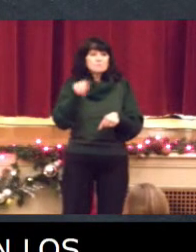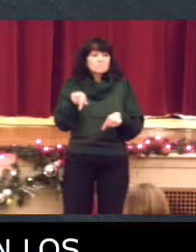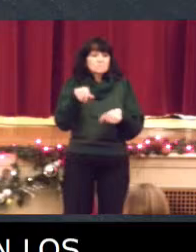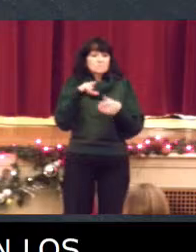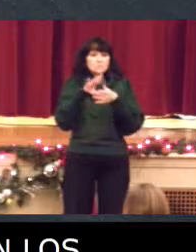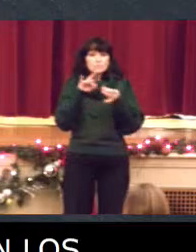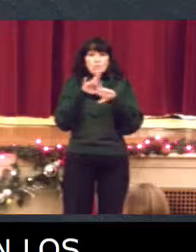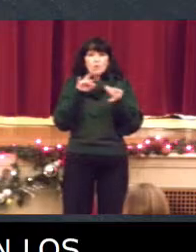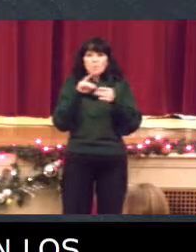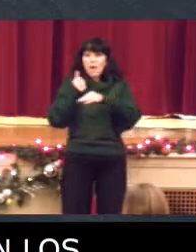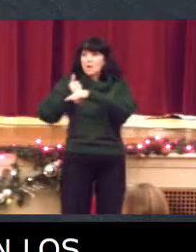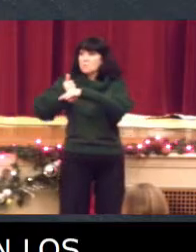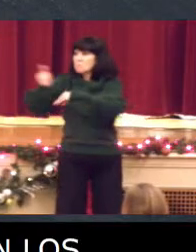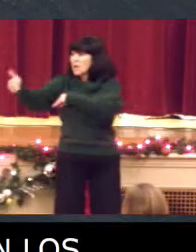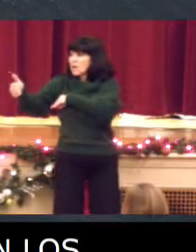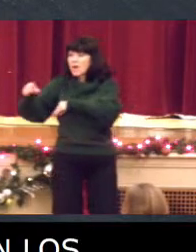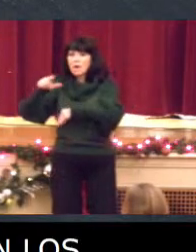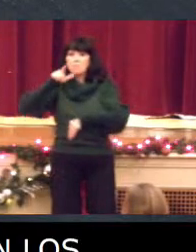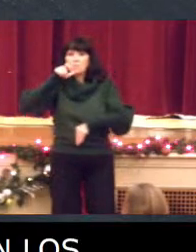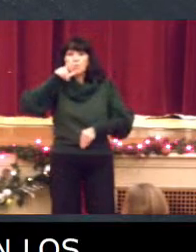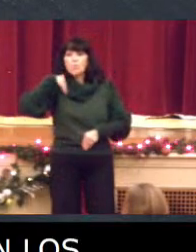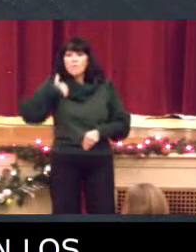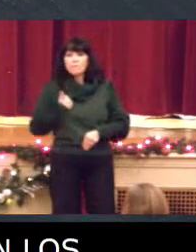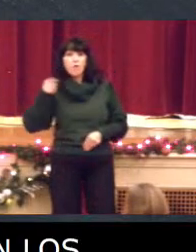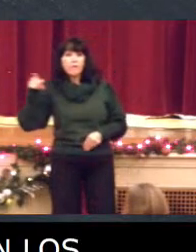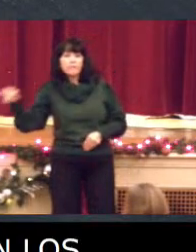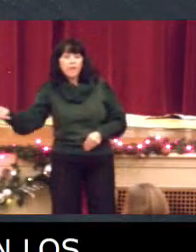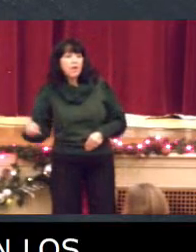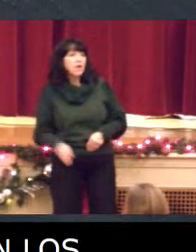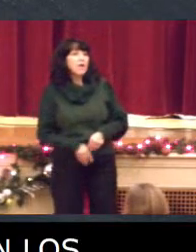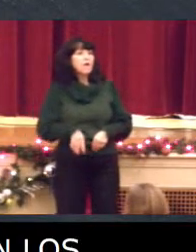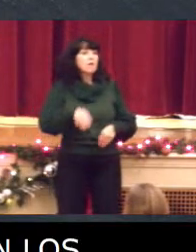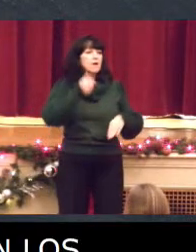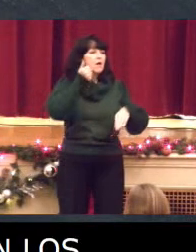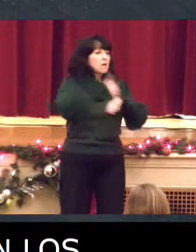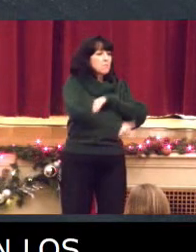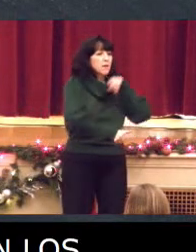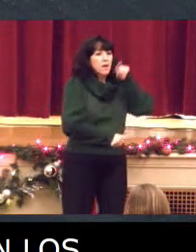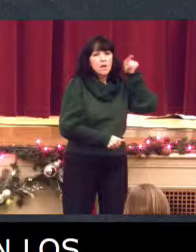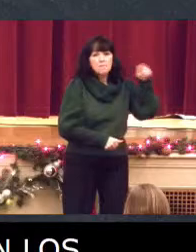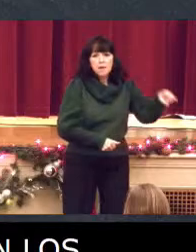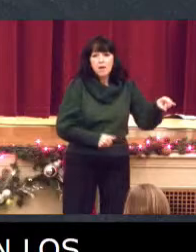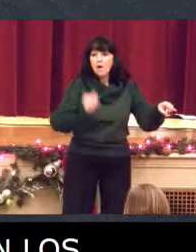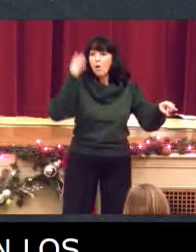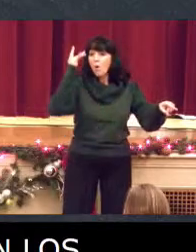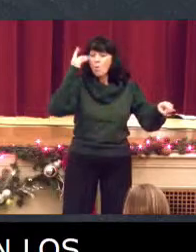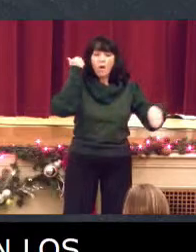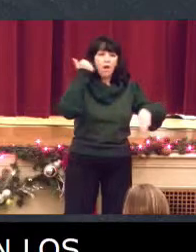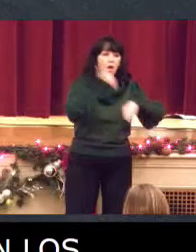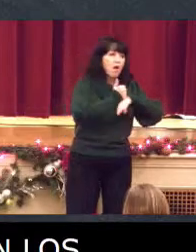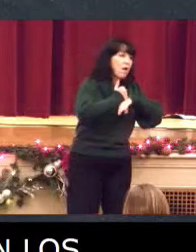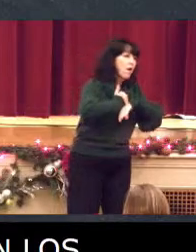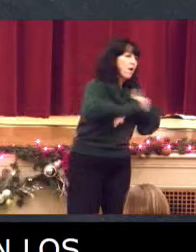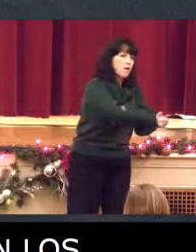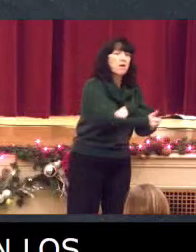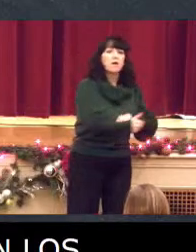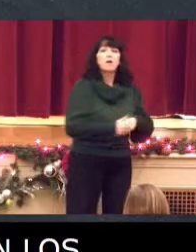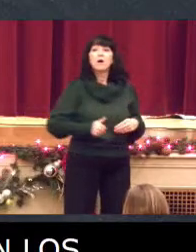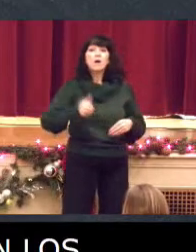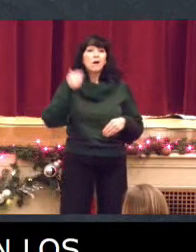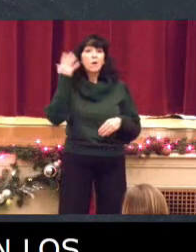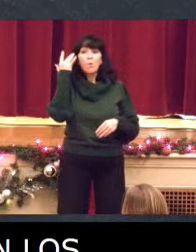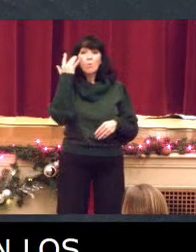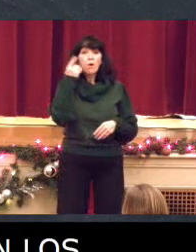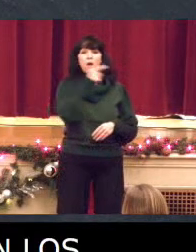I see Link over there and saying Link and Brandywine School District is not doing. We're not pointing a finger at Christina saying this is what they're not doing. What we're saying